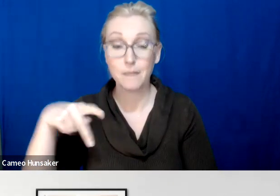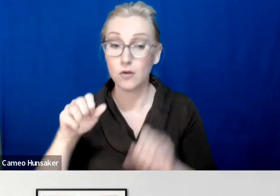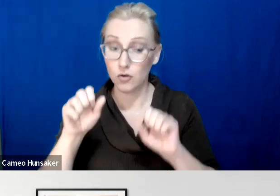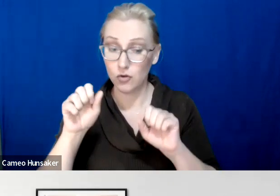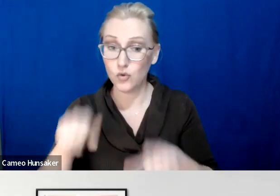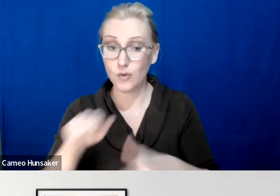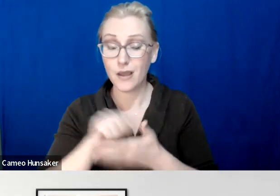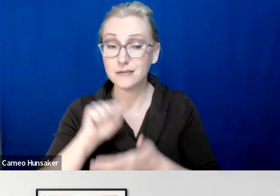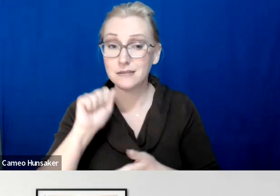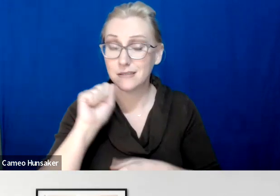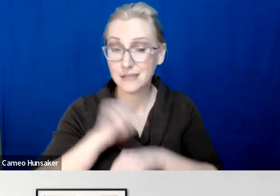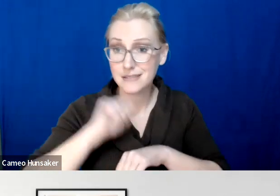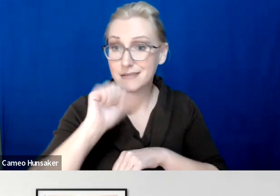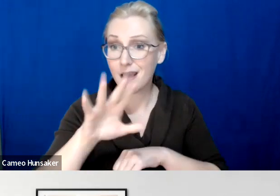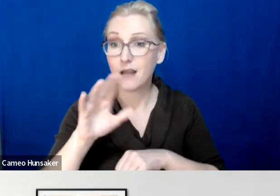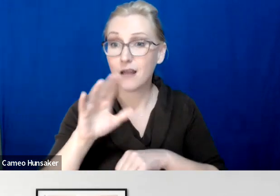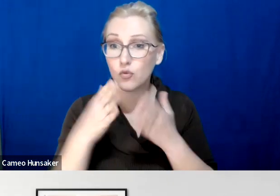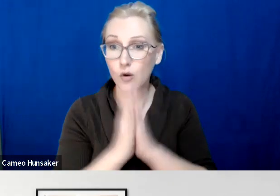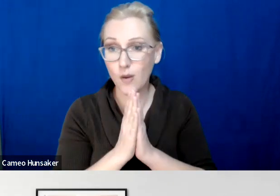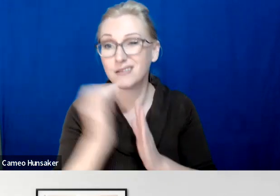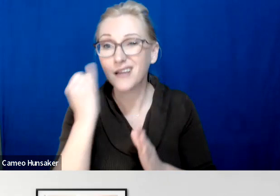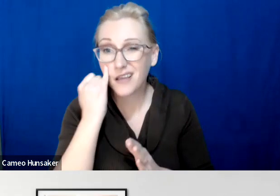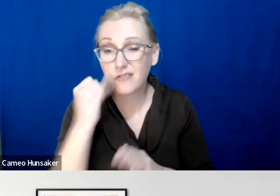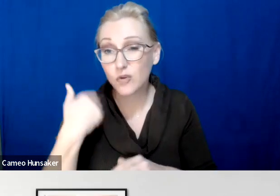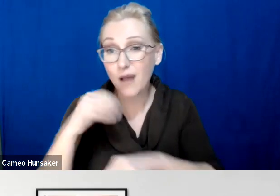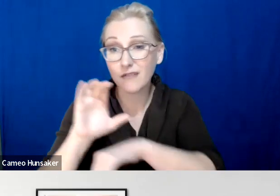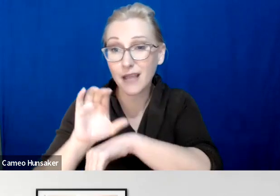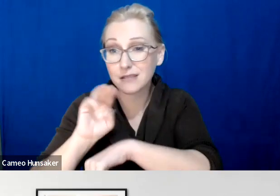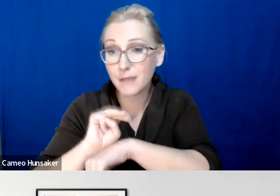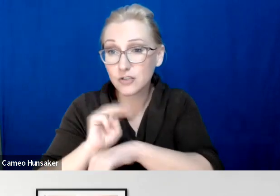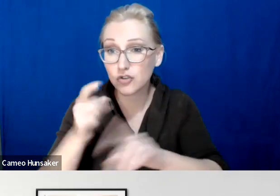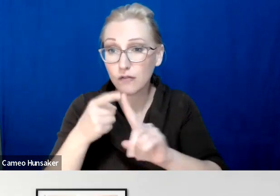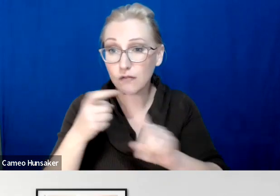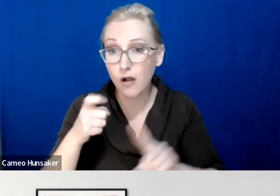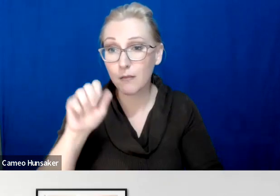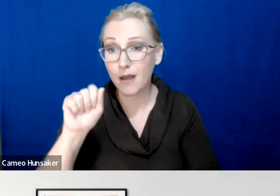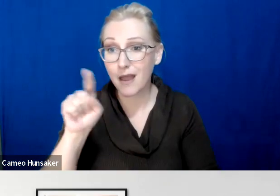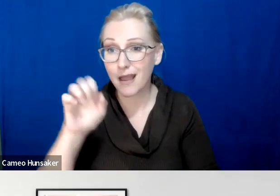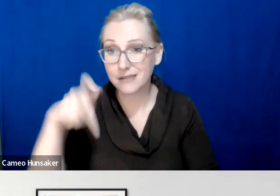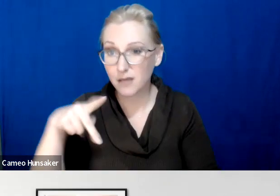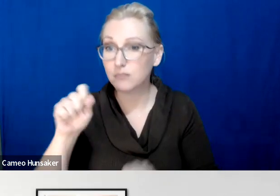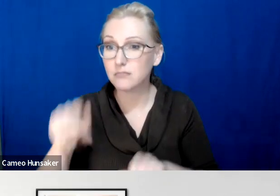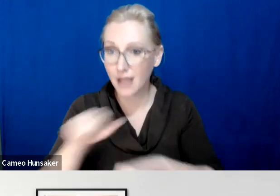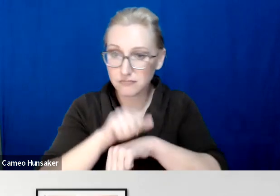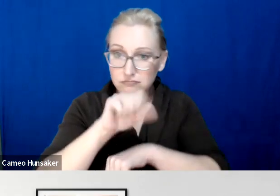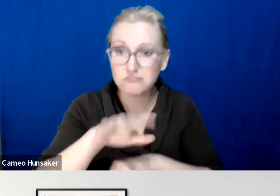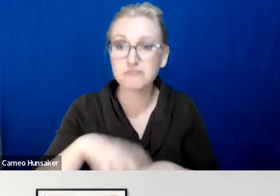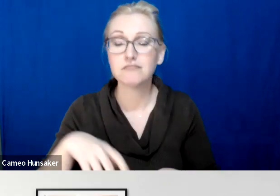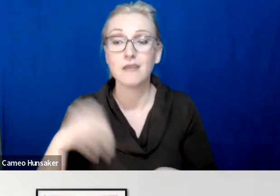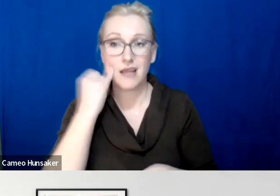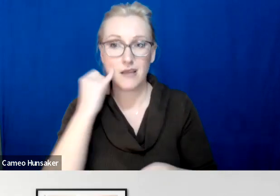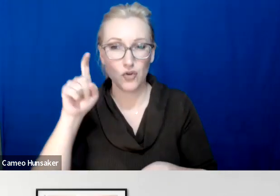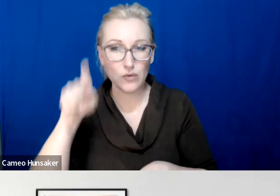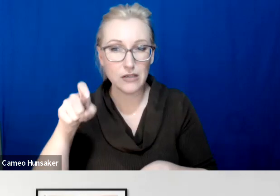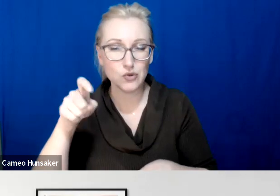directly to, if you have a case manager from AZIP, you could submit it to them. If you need to reach out to someone higher up at AZIP,